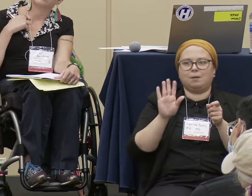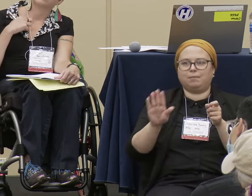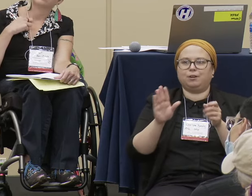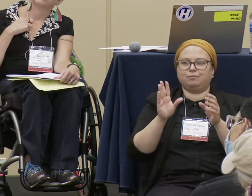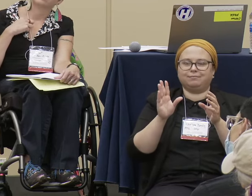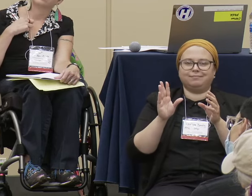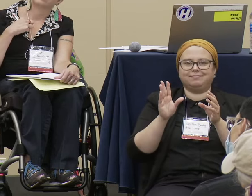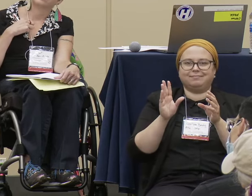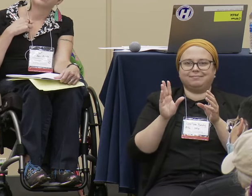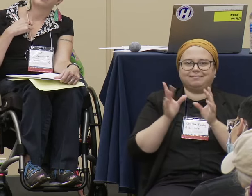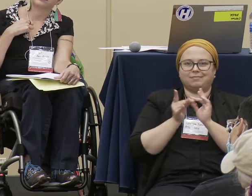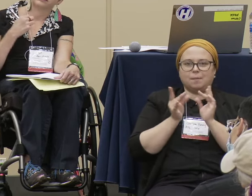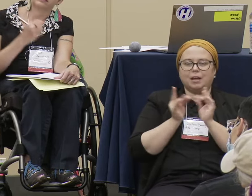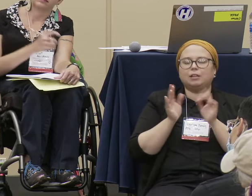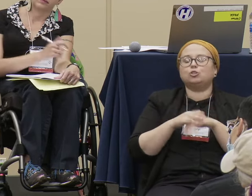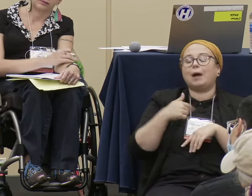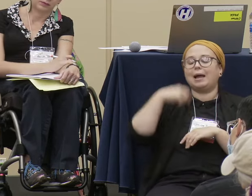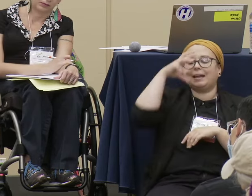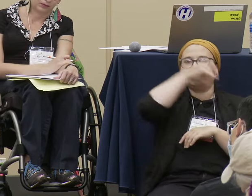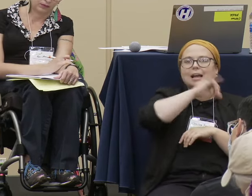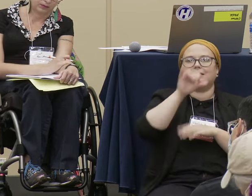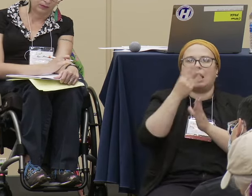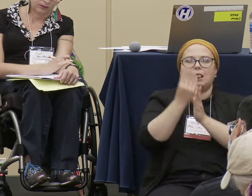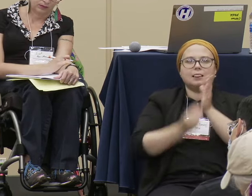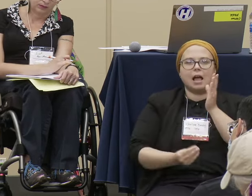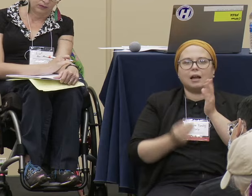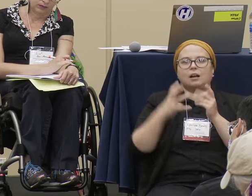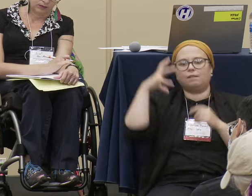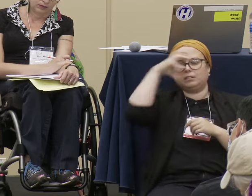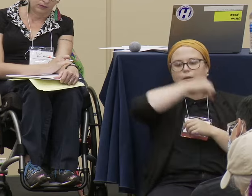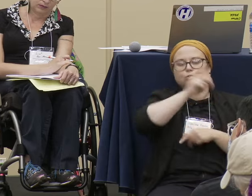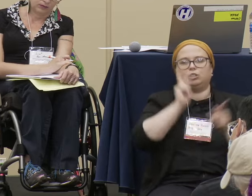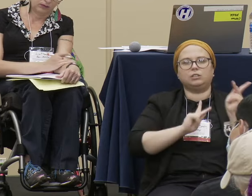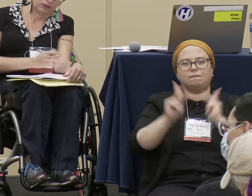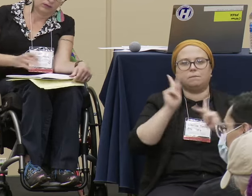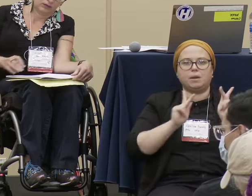I guess it's just like a lack of like assumptions of people's ability to